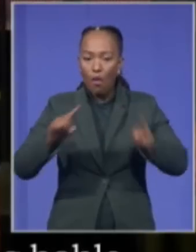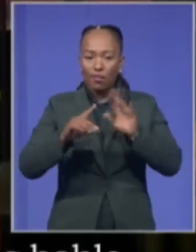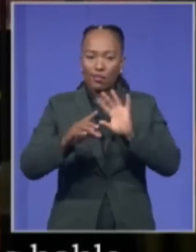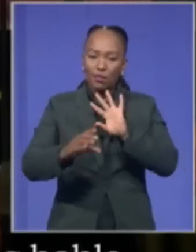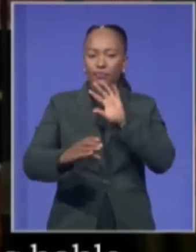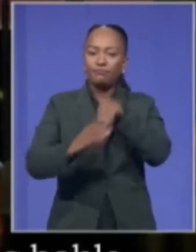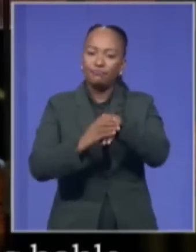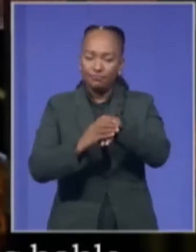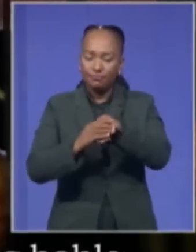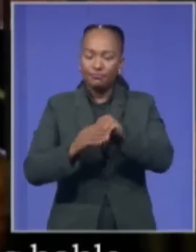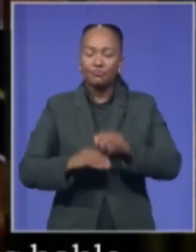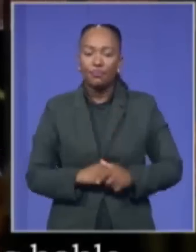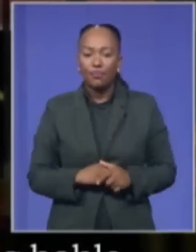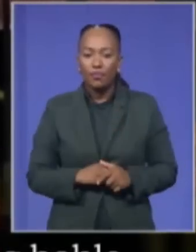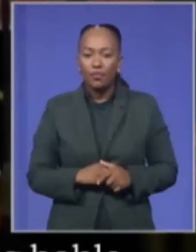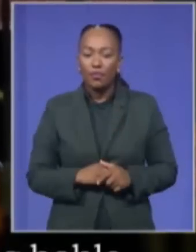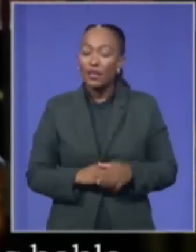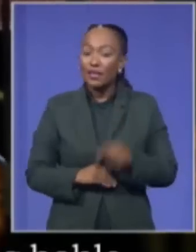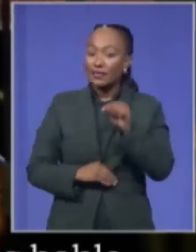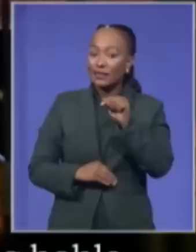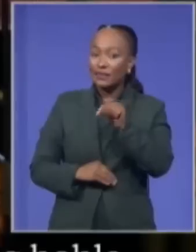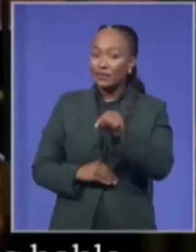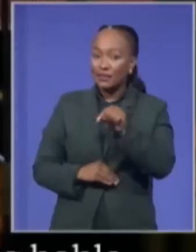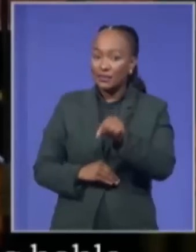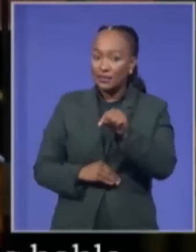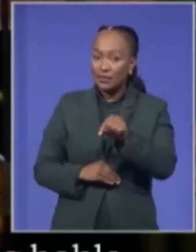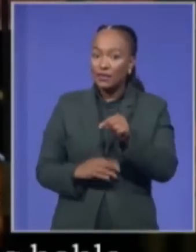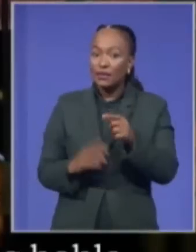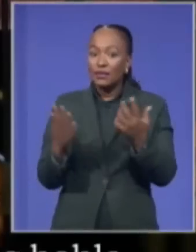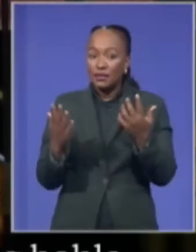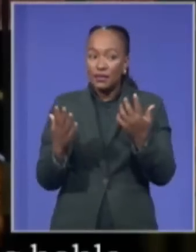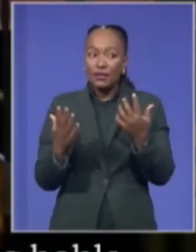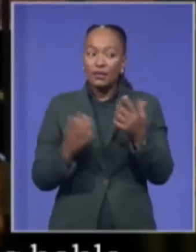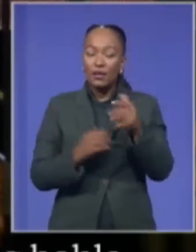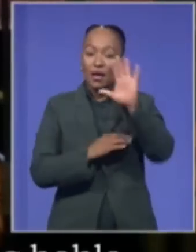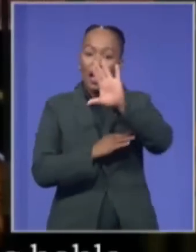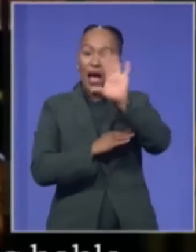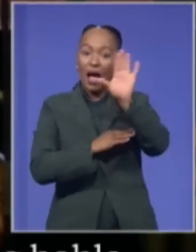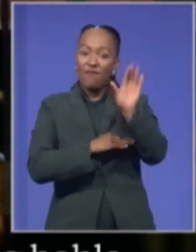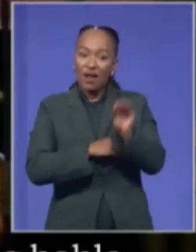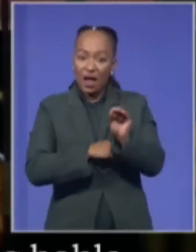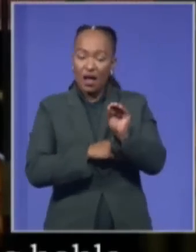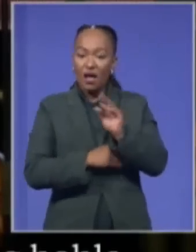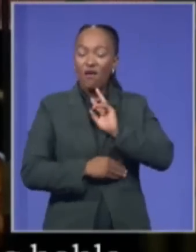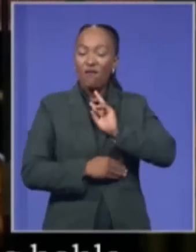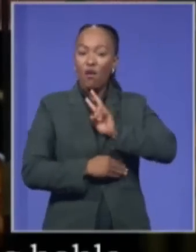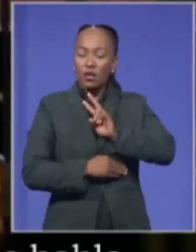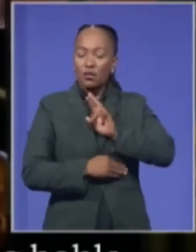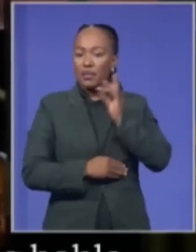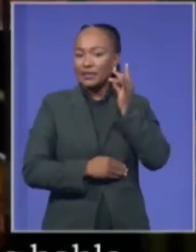This summit's location underscores the need for African voices to be